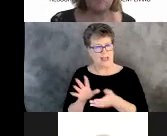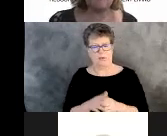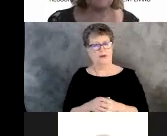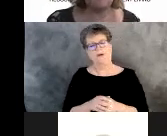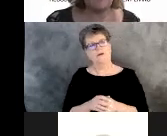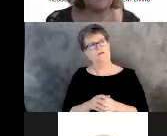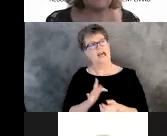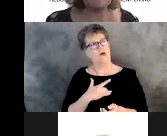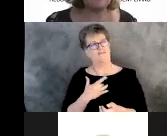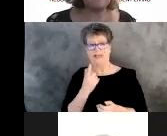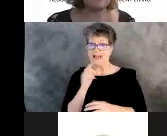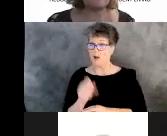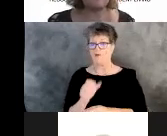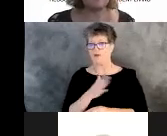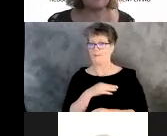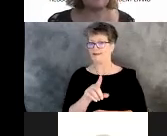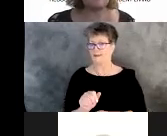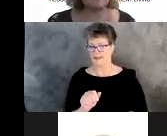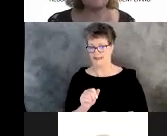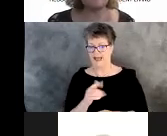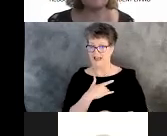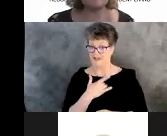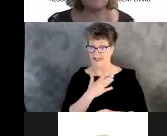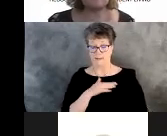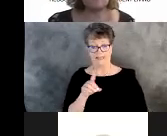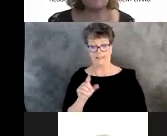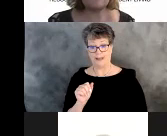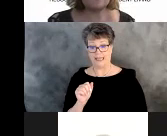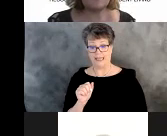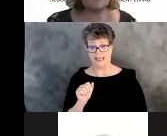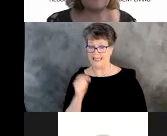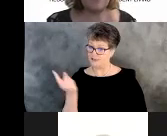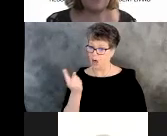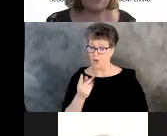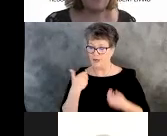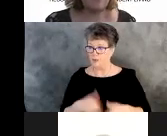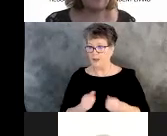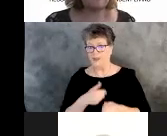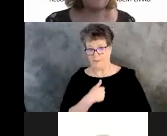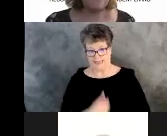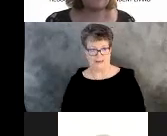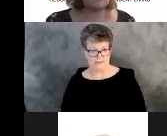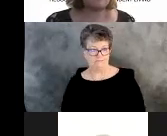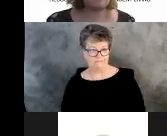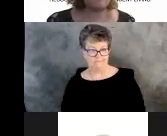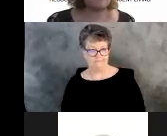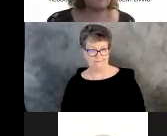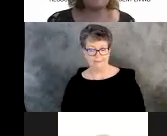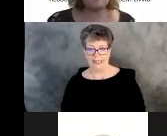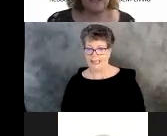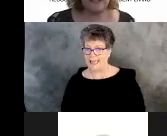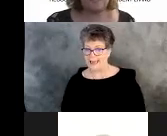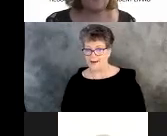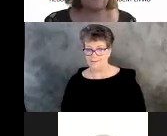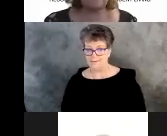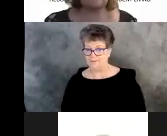I've overcome my disability. For example, I feel like my disability is always going to be with me. And it's just, I wouldn't be the person